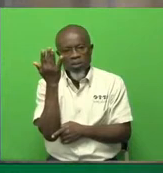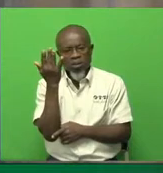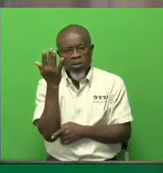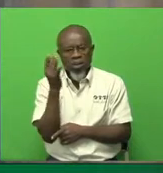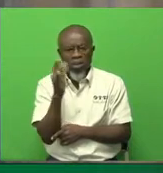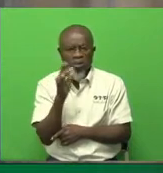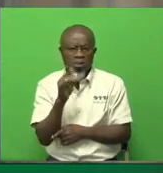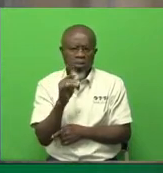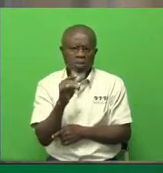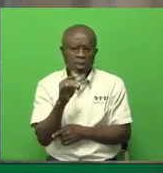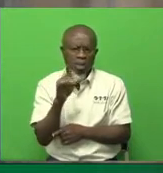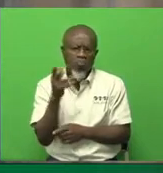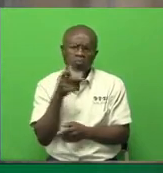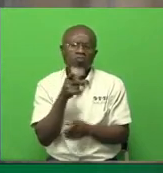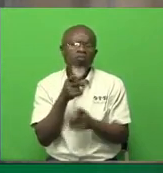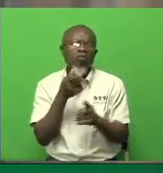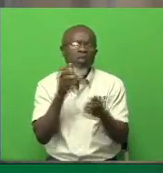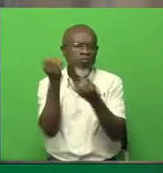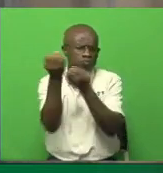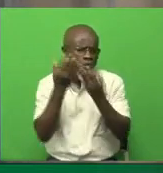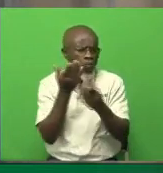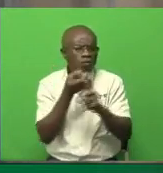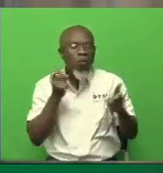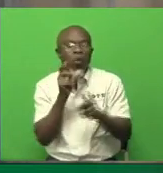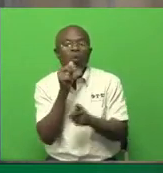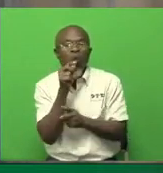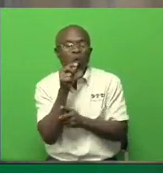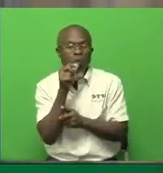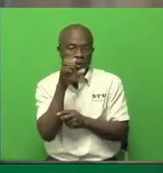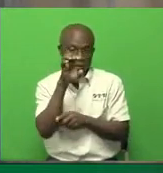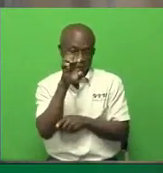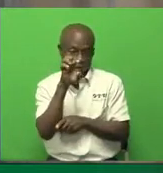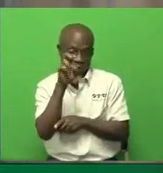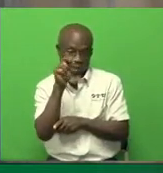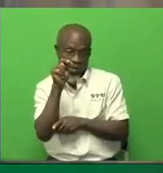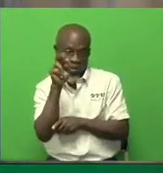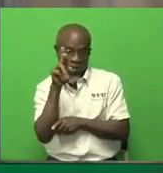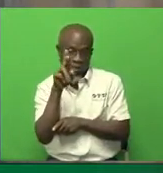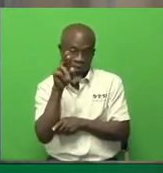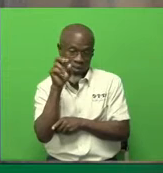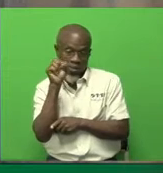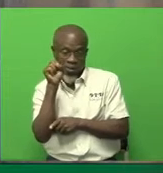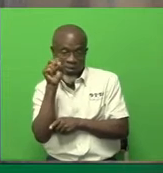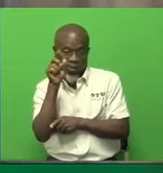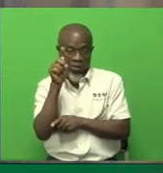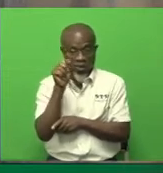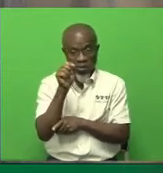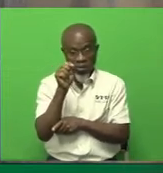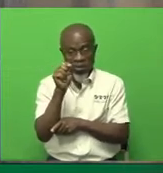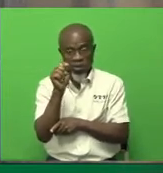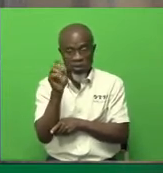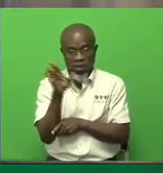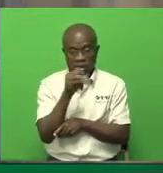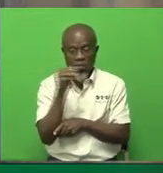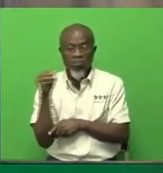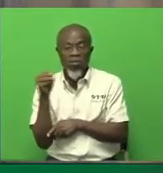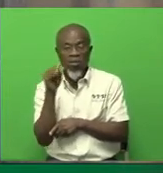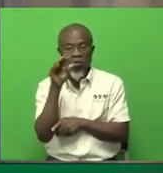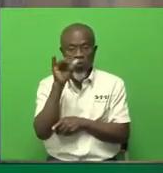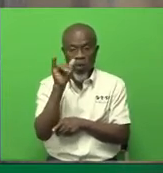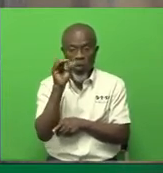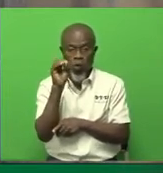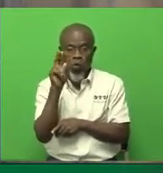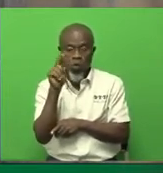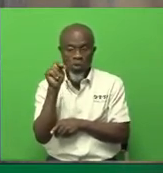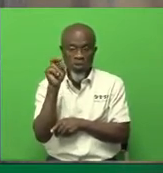quoting erneston Young the publication came out after the budget I don't know if this is say young as Mr Young is there any